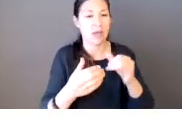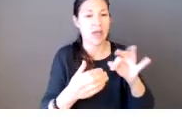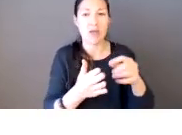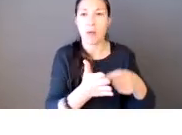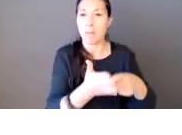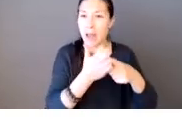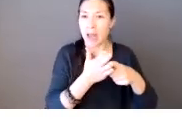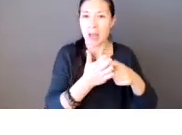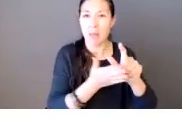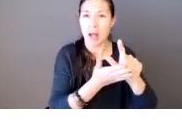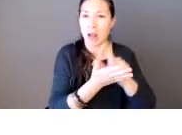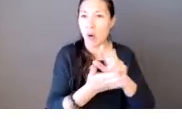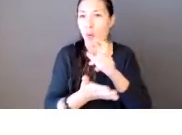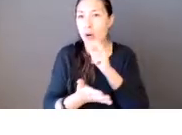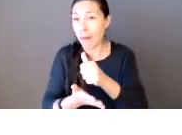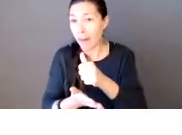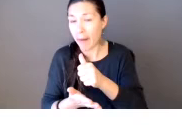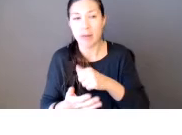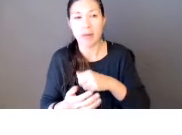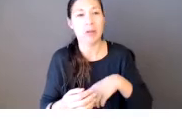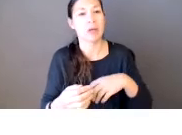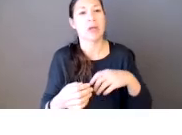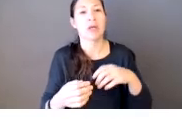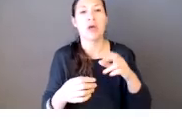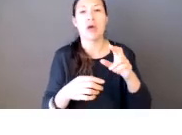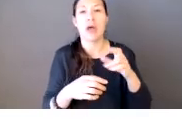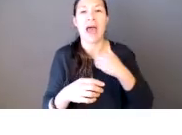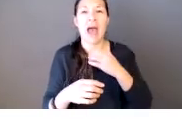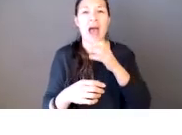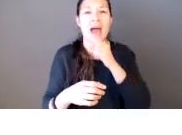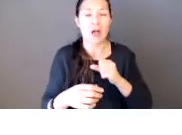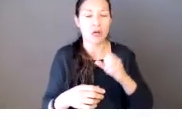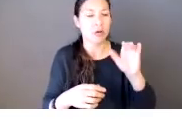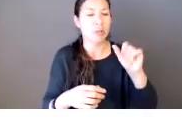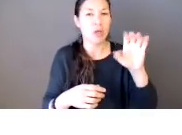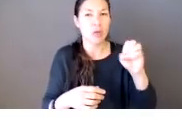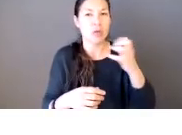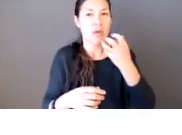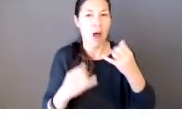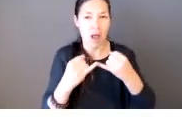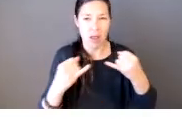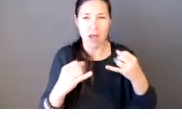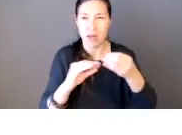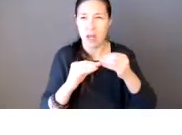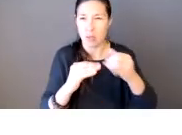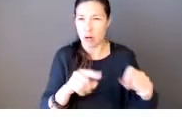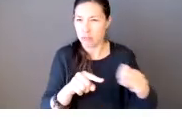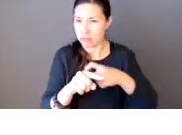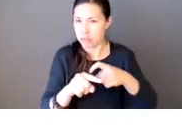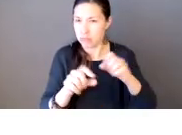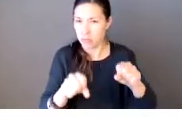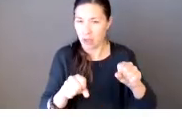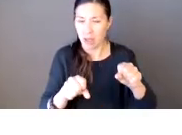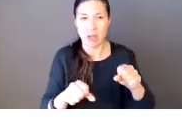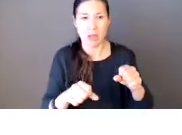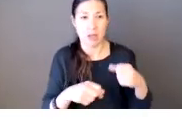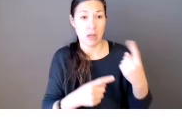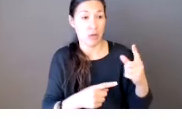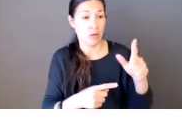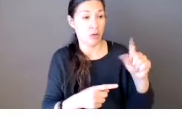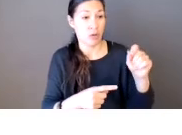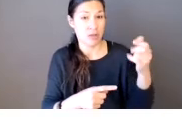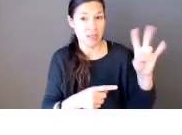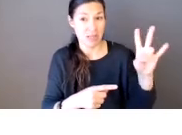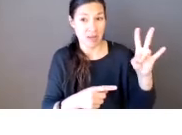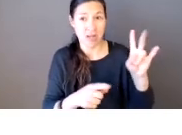before, reports are filed through the Elder Abuse Hotline. And what we've had since 2017 is also the ability